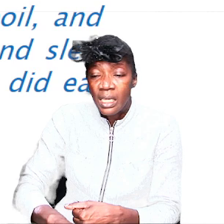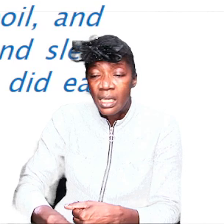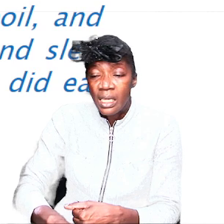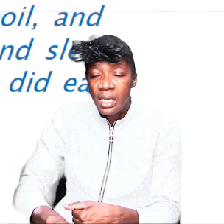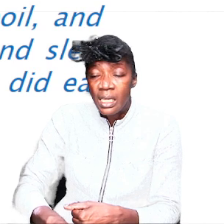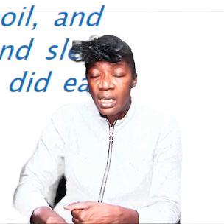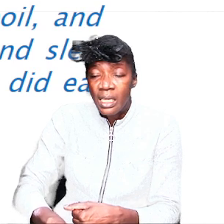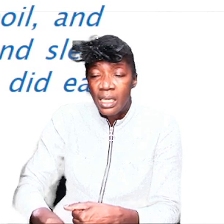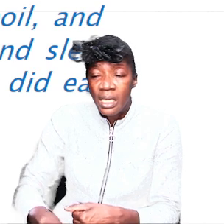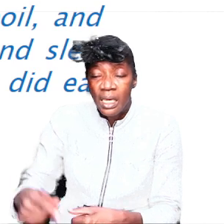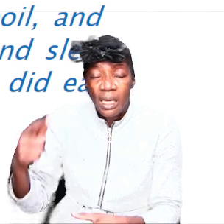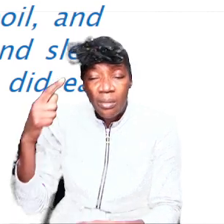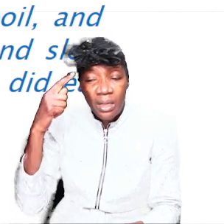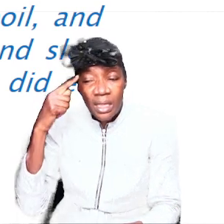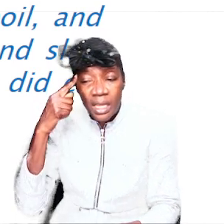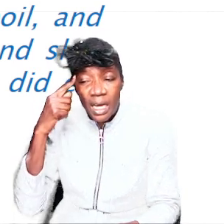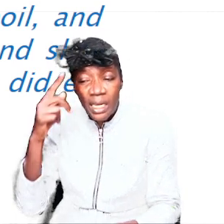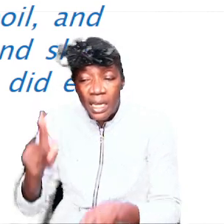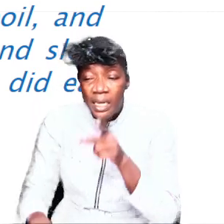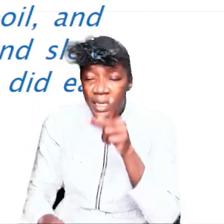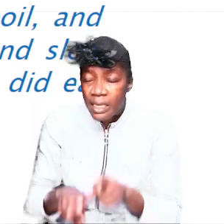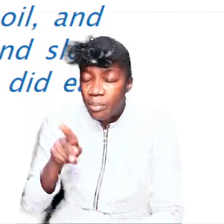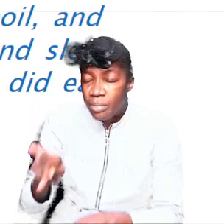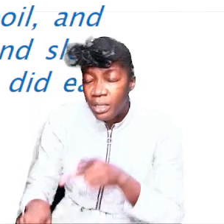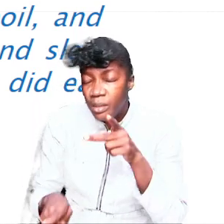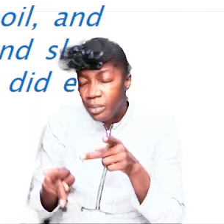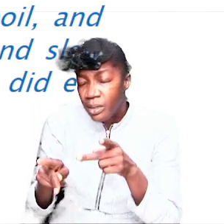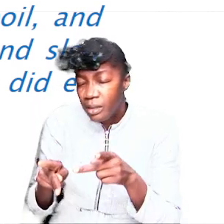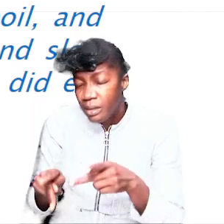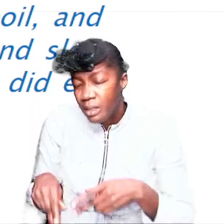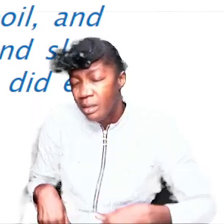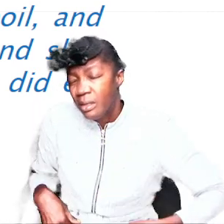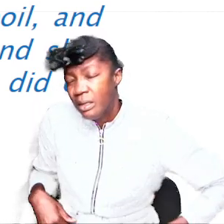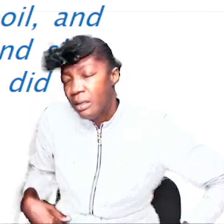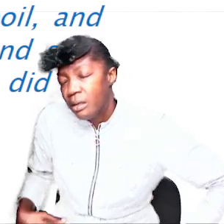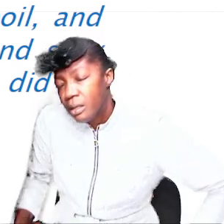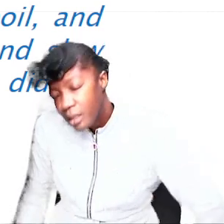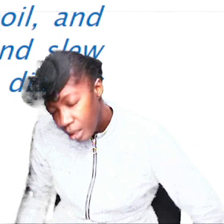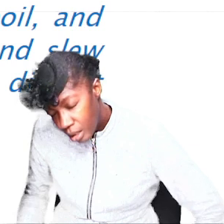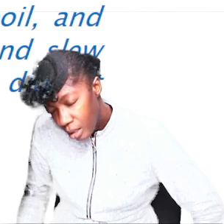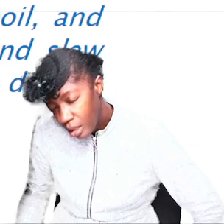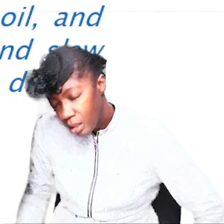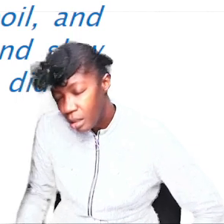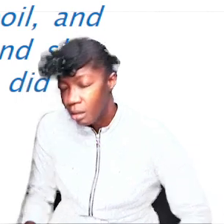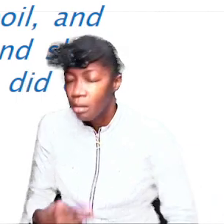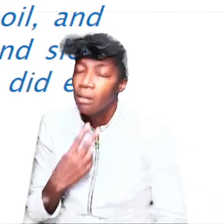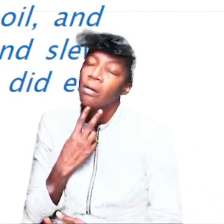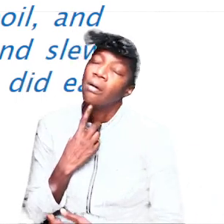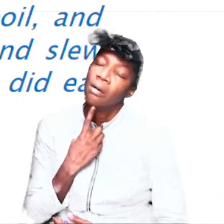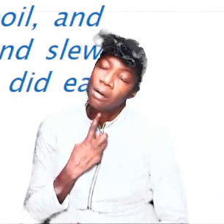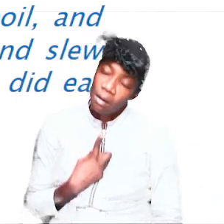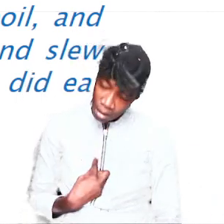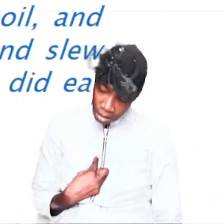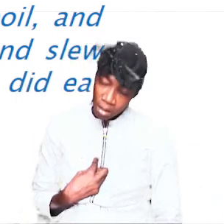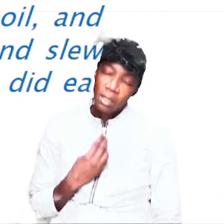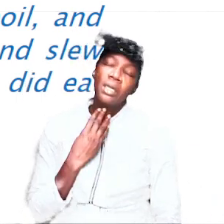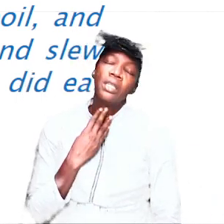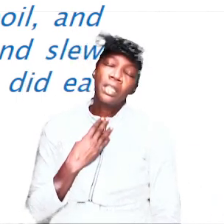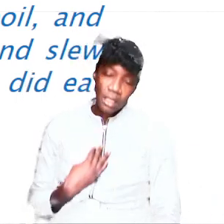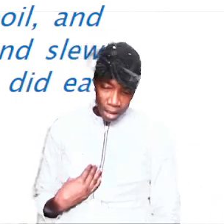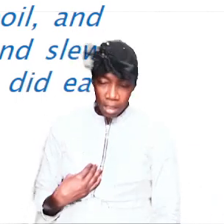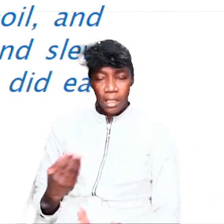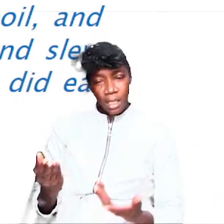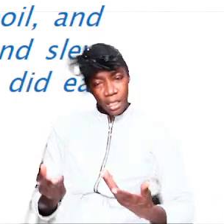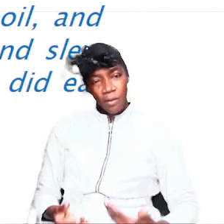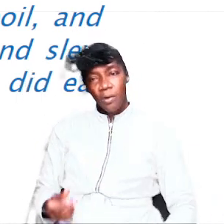own intention. The people were exhausted and wanted food. They could not have continued